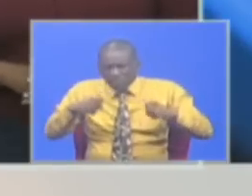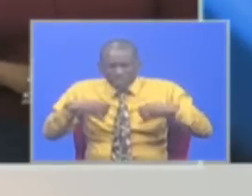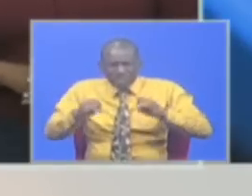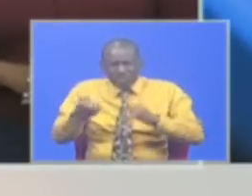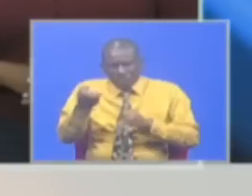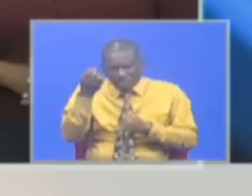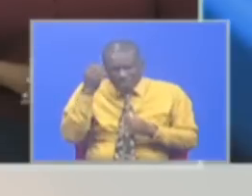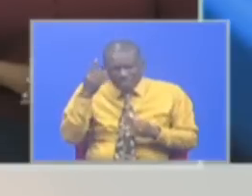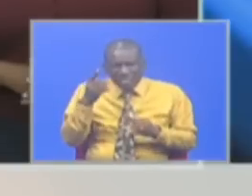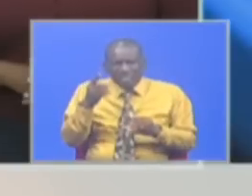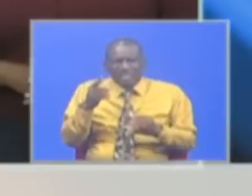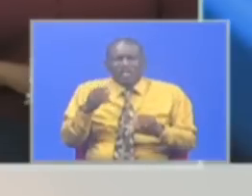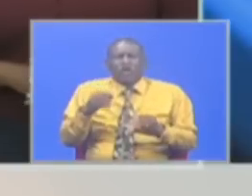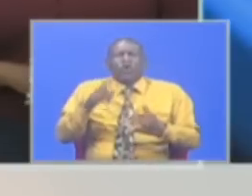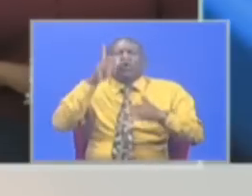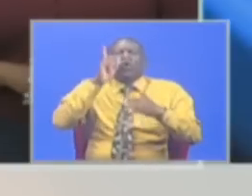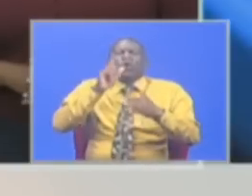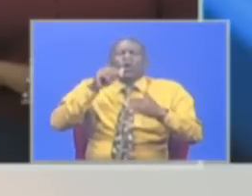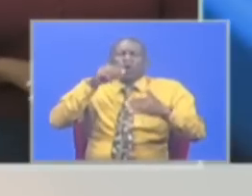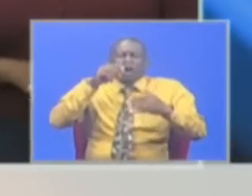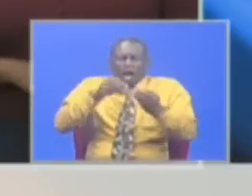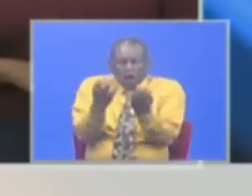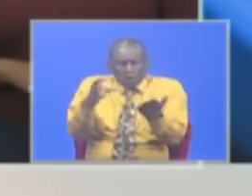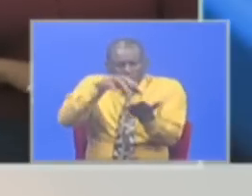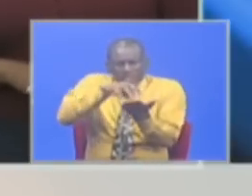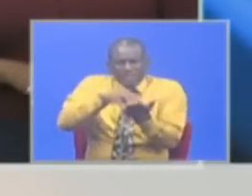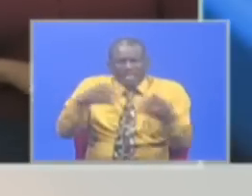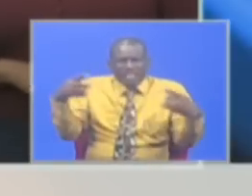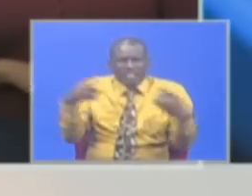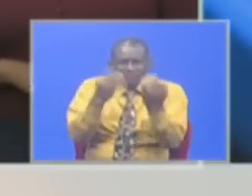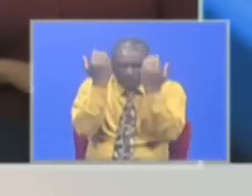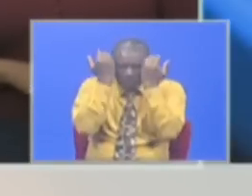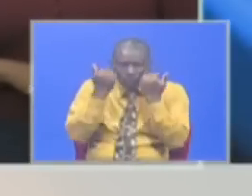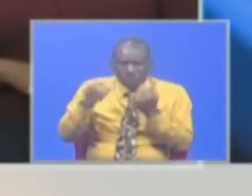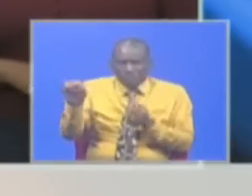of backlog in various courts across the country. Mel.